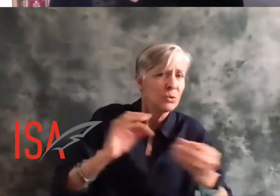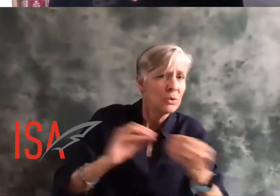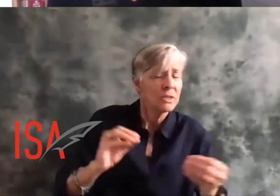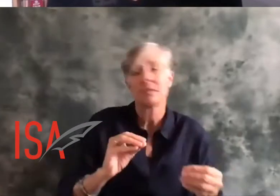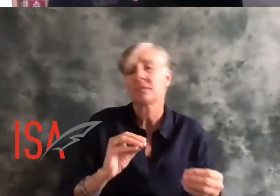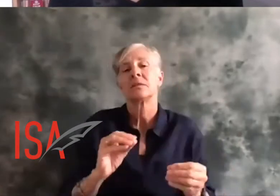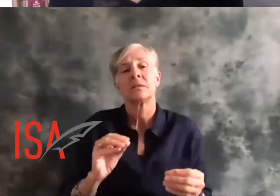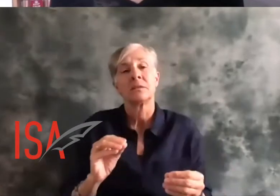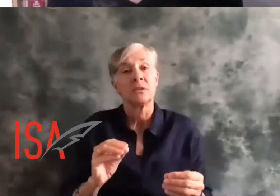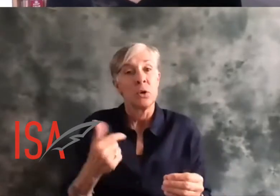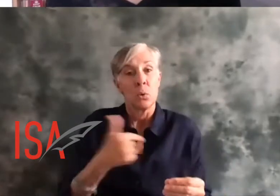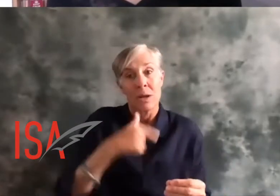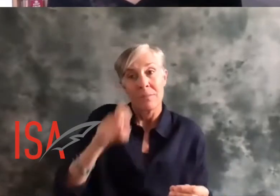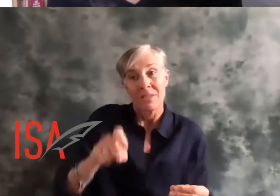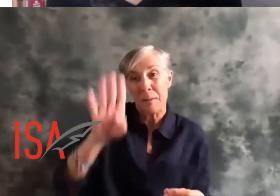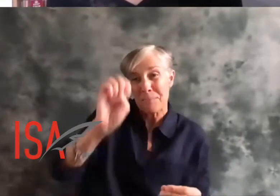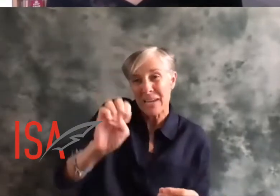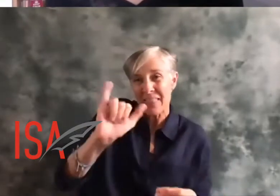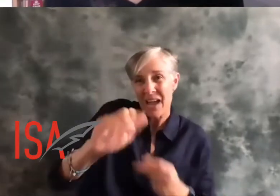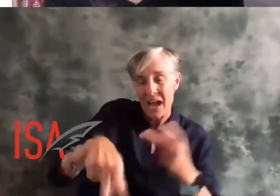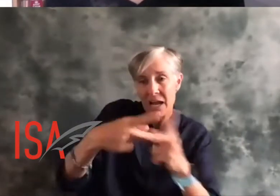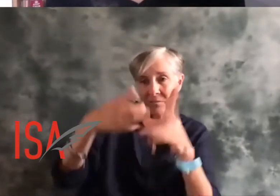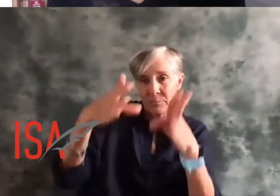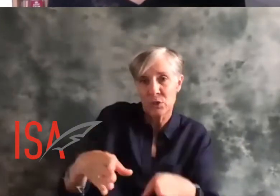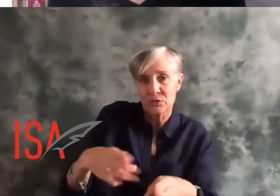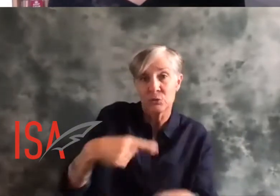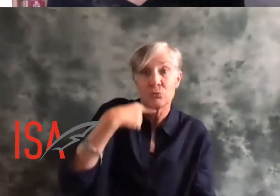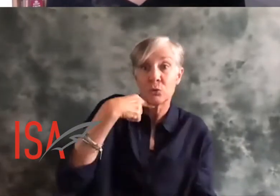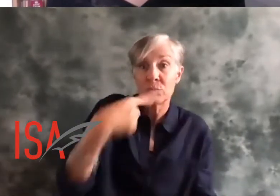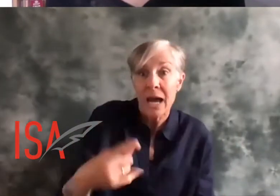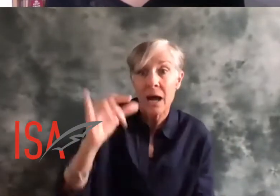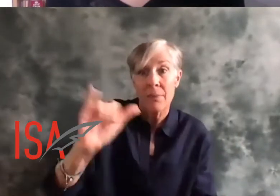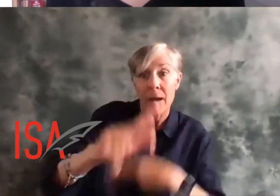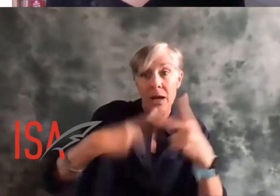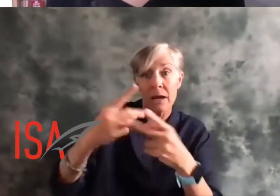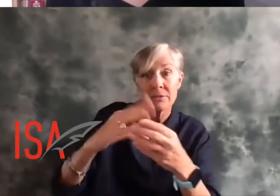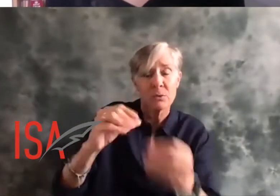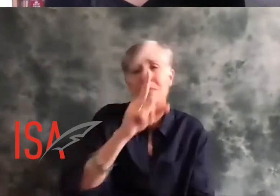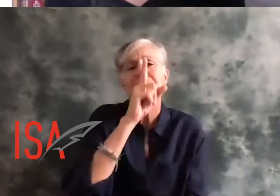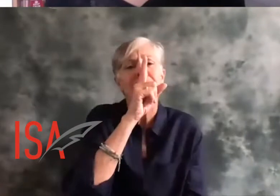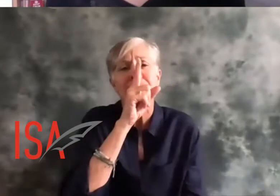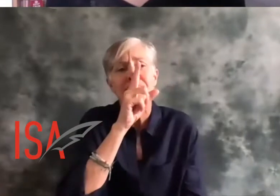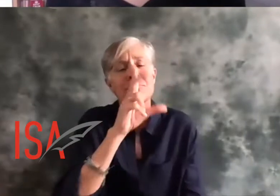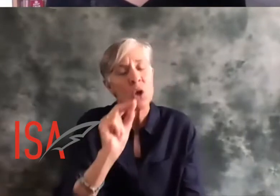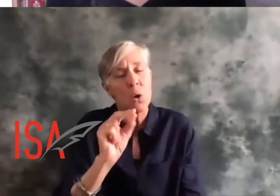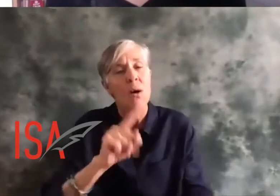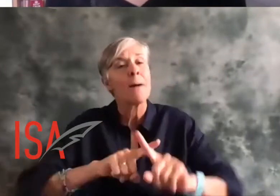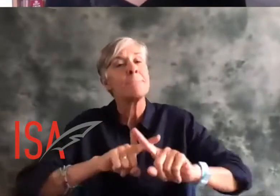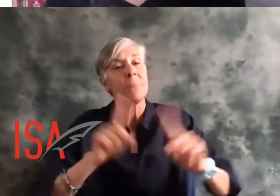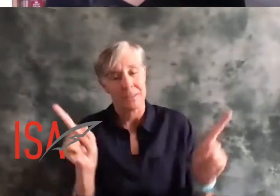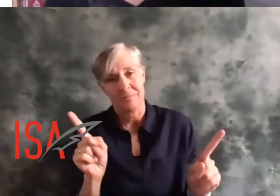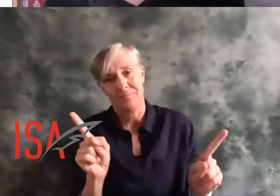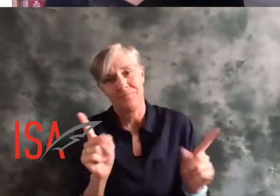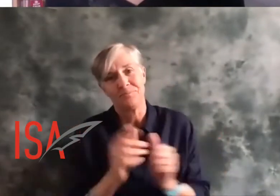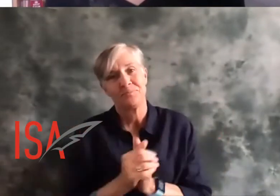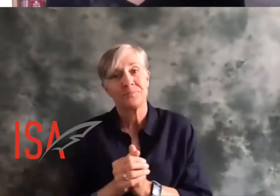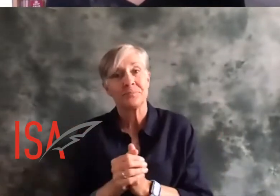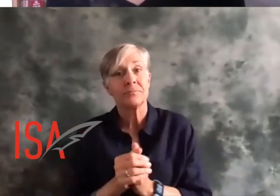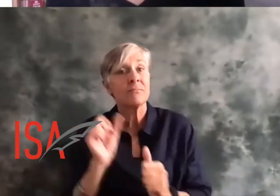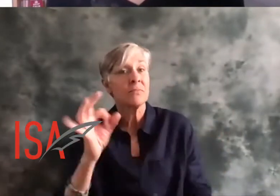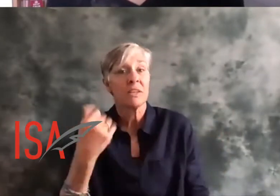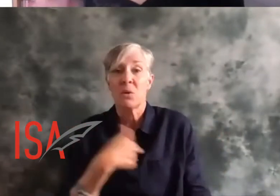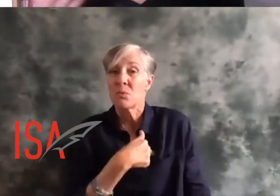we have to be those people to tell those stories? Well, no, we don't. But when we are